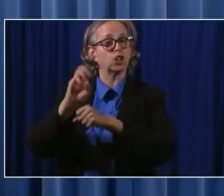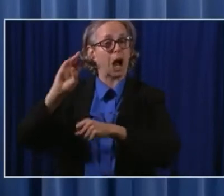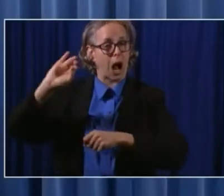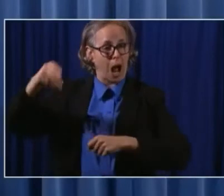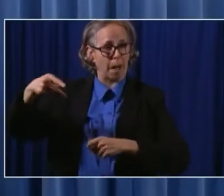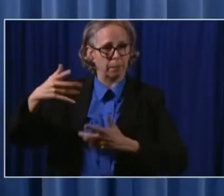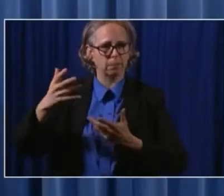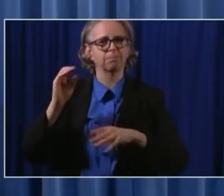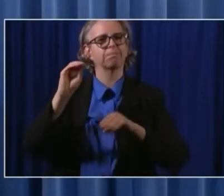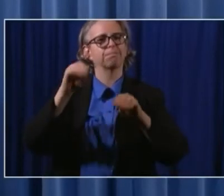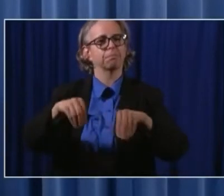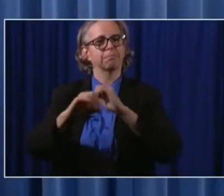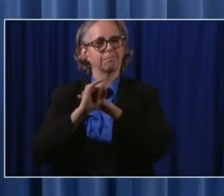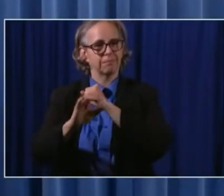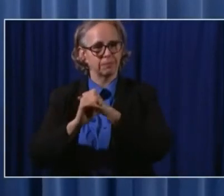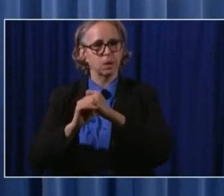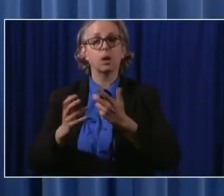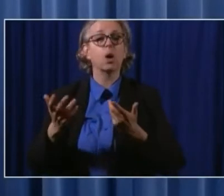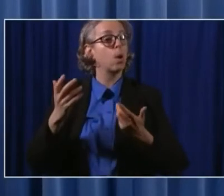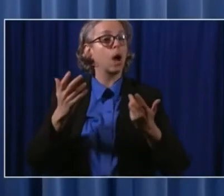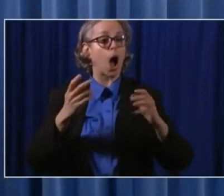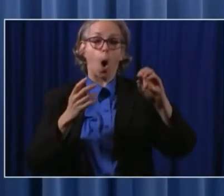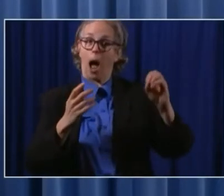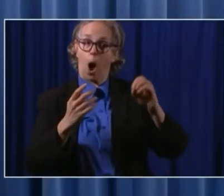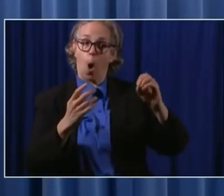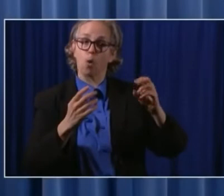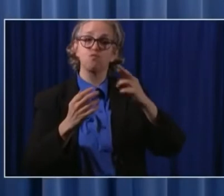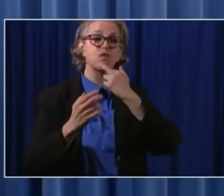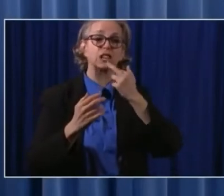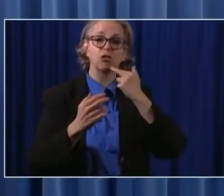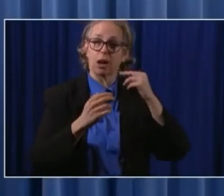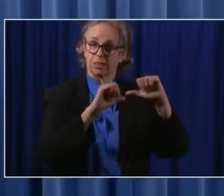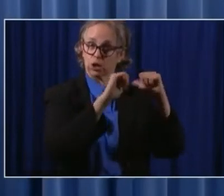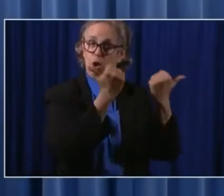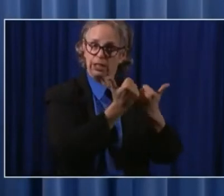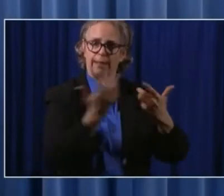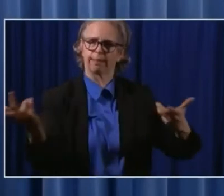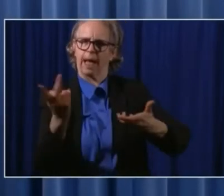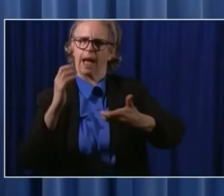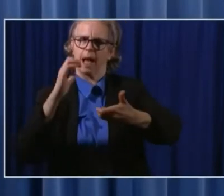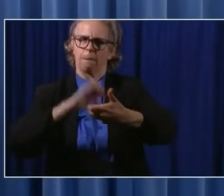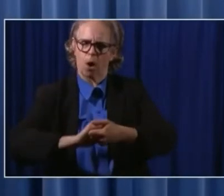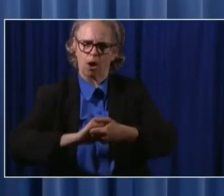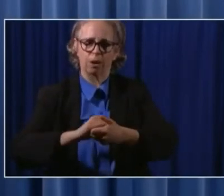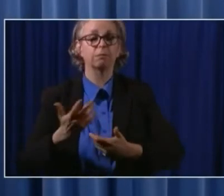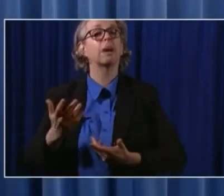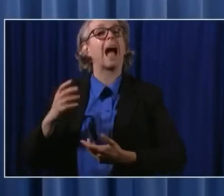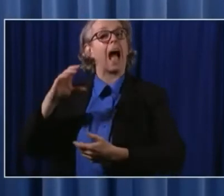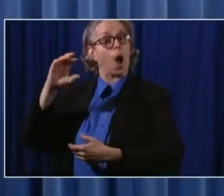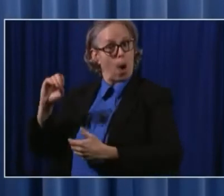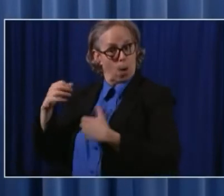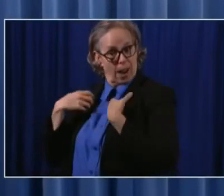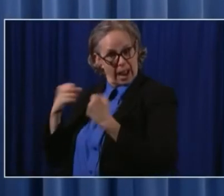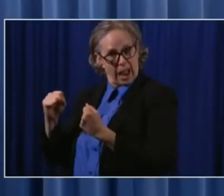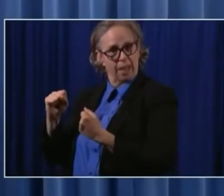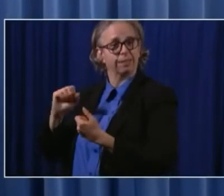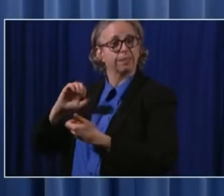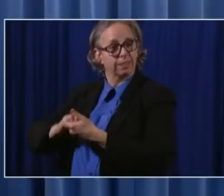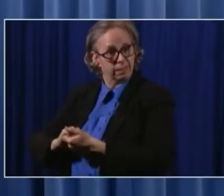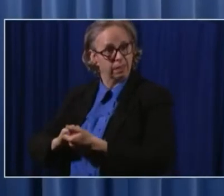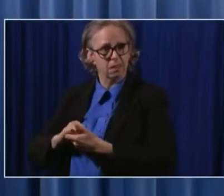Restaurant Association, Ohio Health, Jobs Ohio, and the Ohio Business Roundtable. The 30-second spots feature real